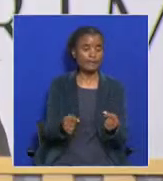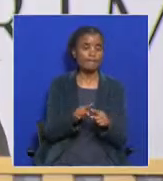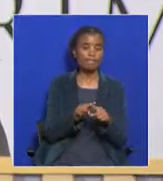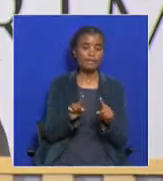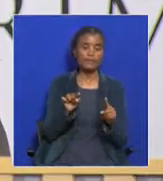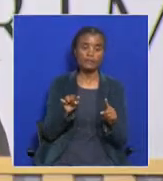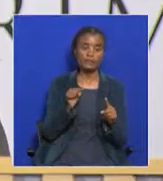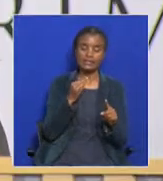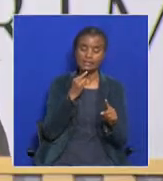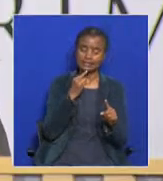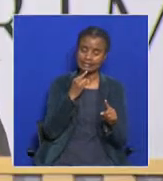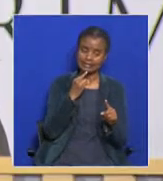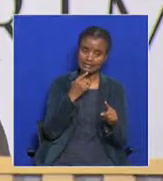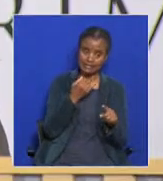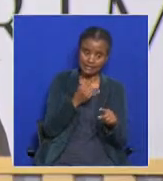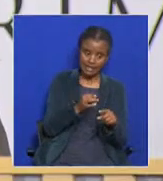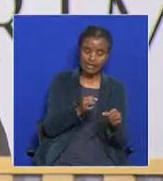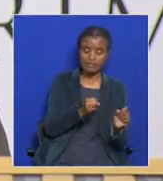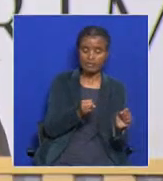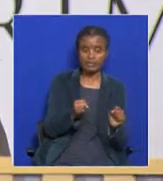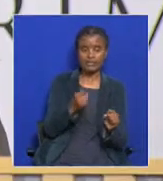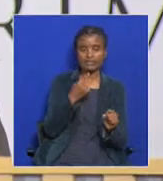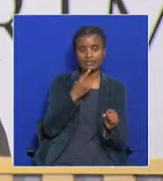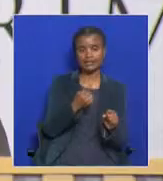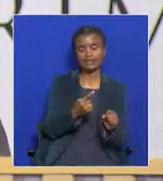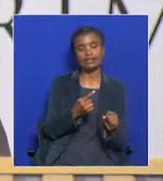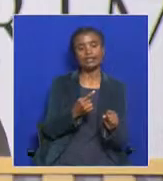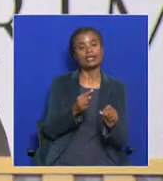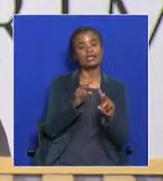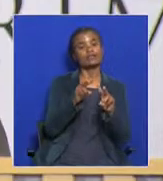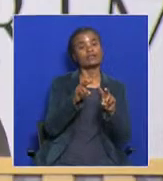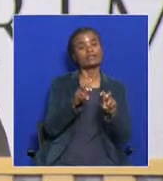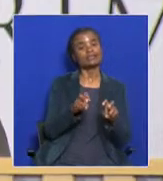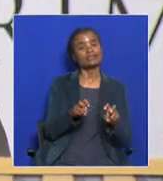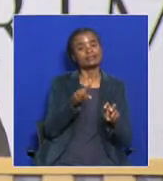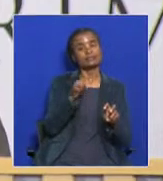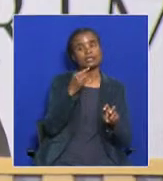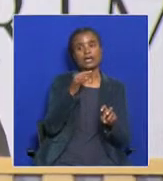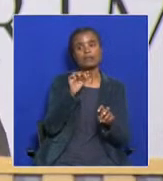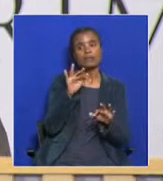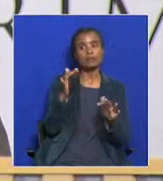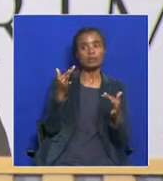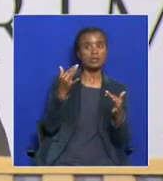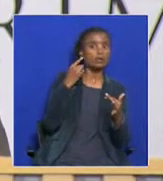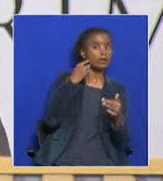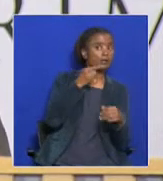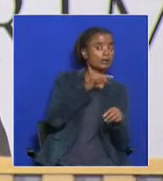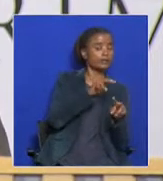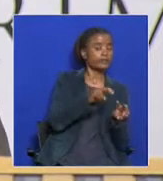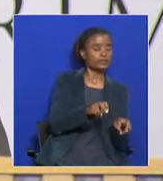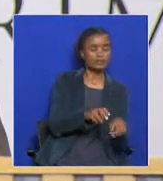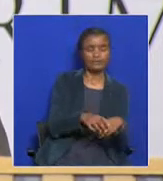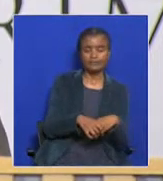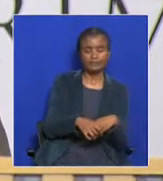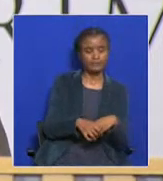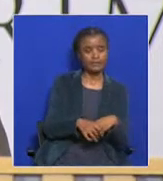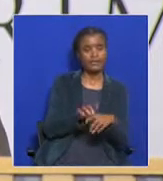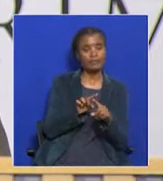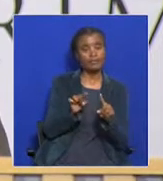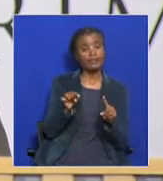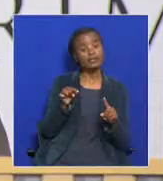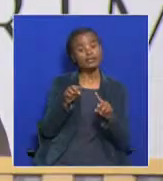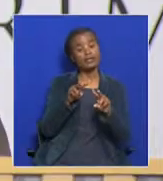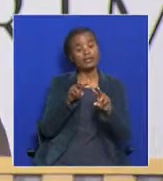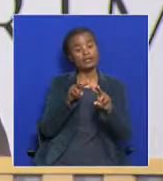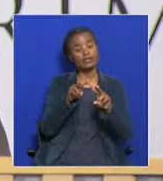no semblance of an investigation, no such thing. If you had to compare my inquiry with every other rip-on, rip-off